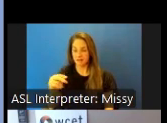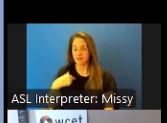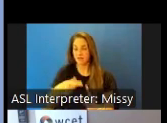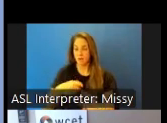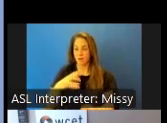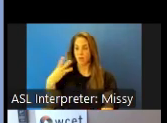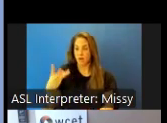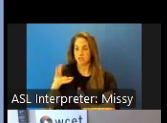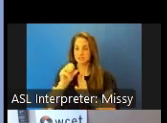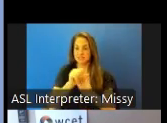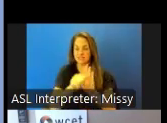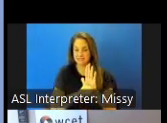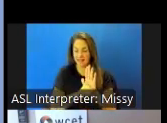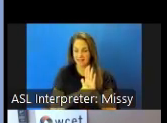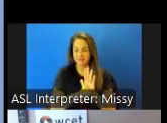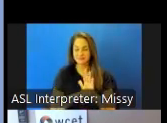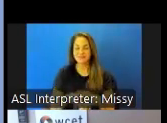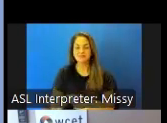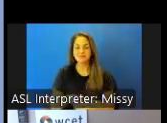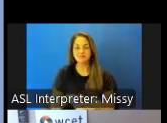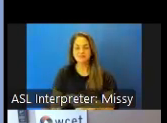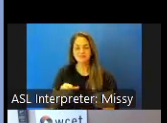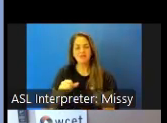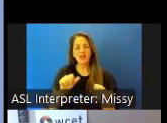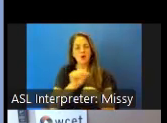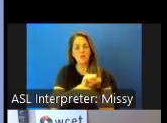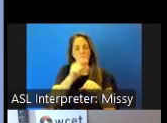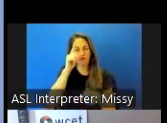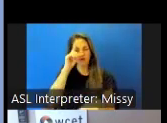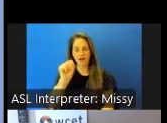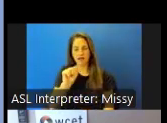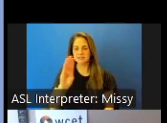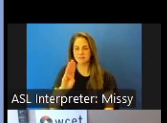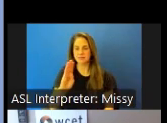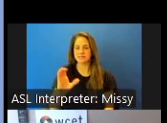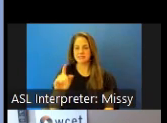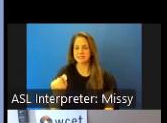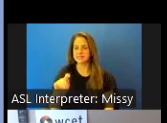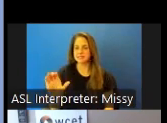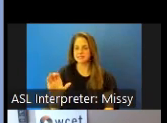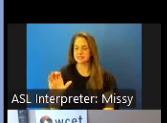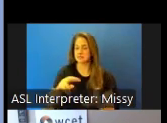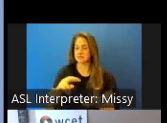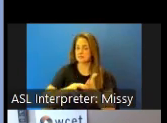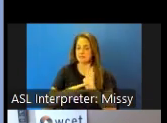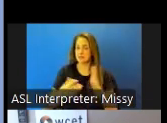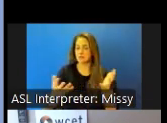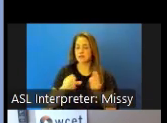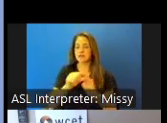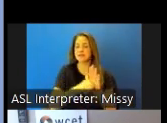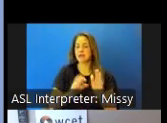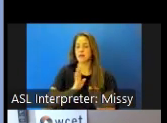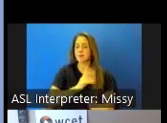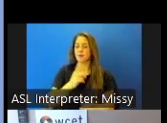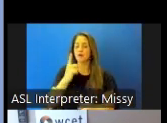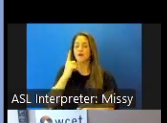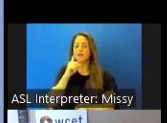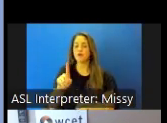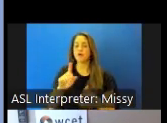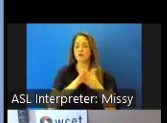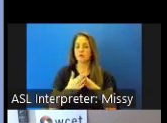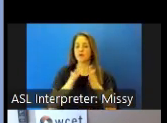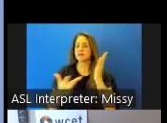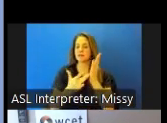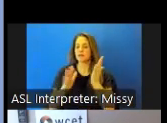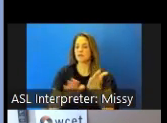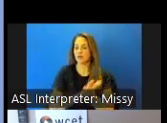Washington State. I work for an agency called SBCTC, which stands for State Board for Community and Technical